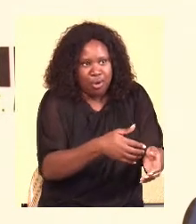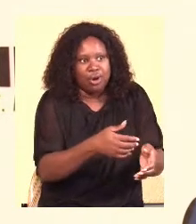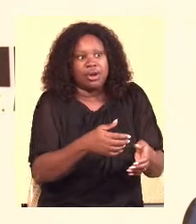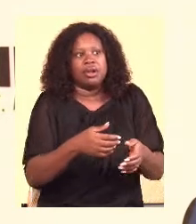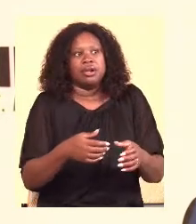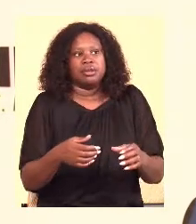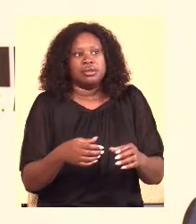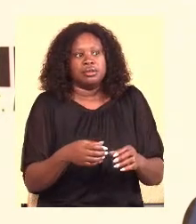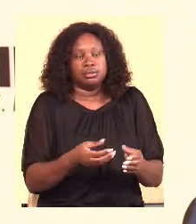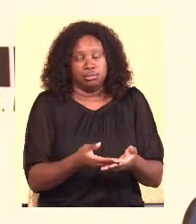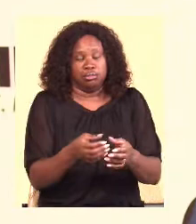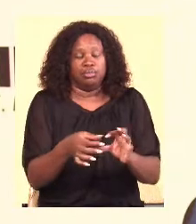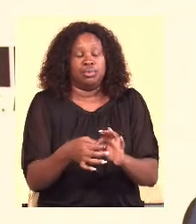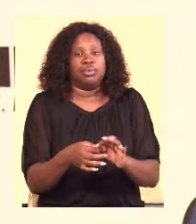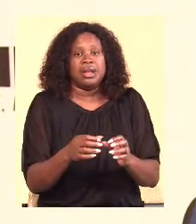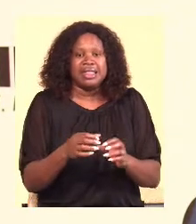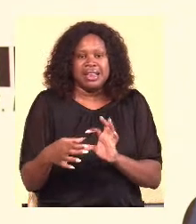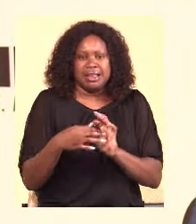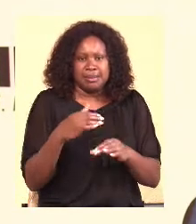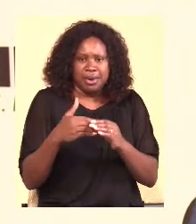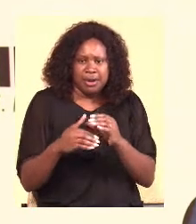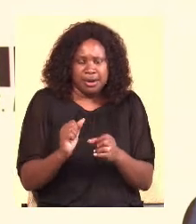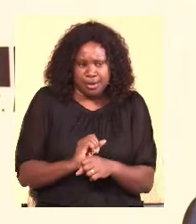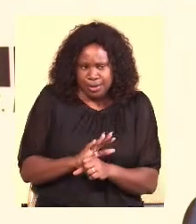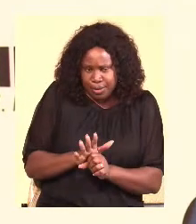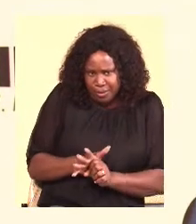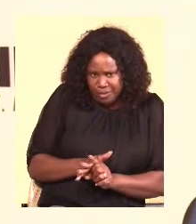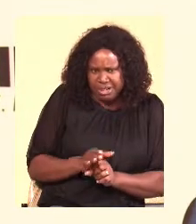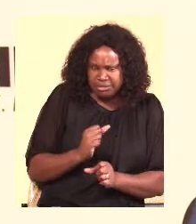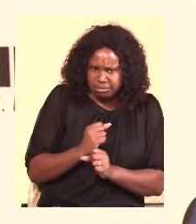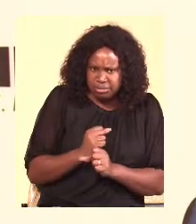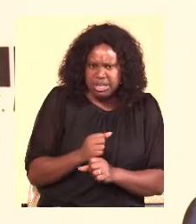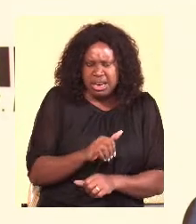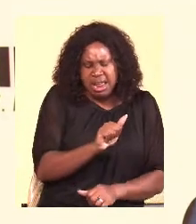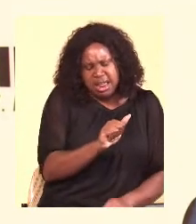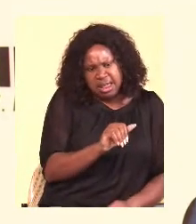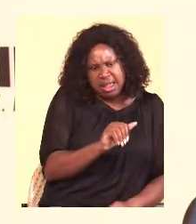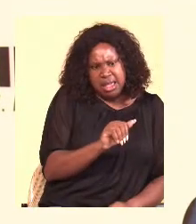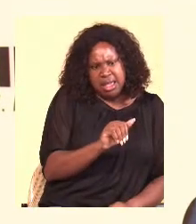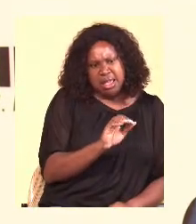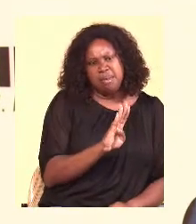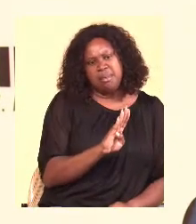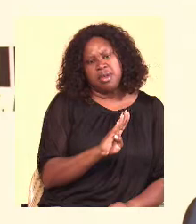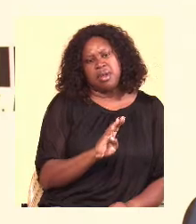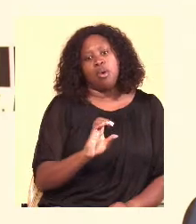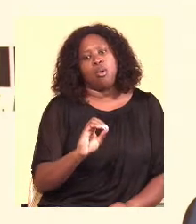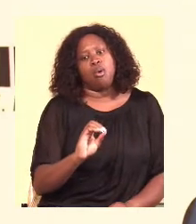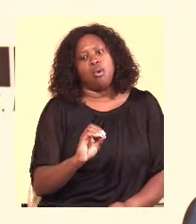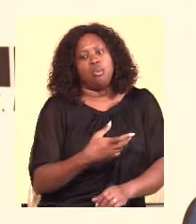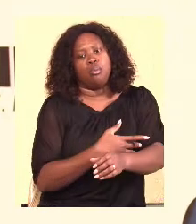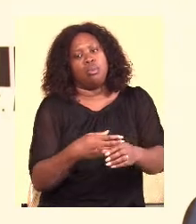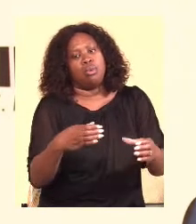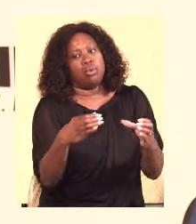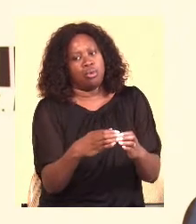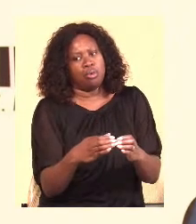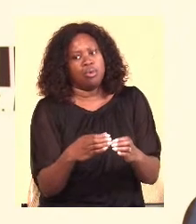the relationship between COVID-19 susceptibility or resistance and the A-B-O blood groups or other indicators within the